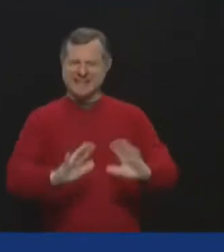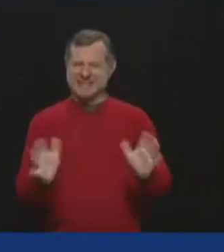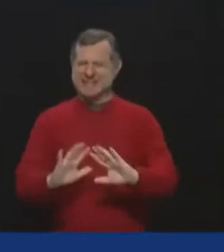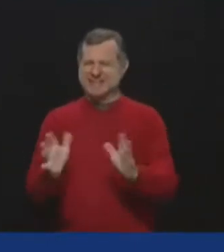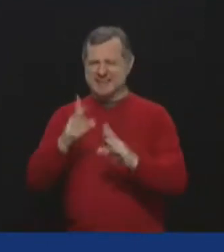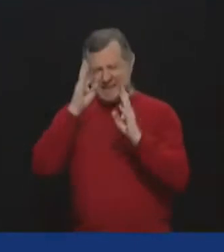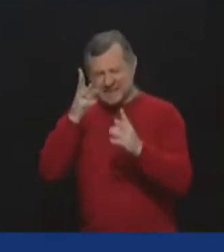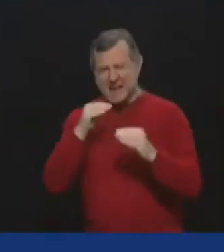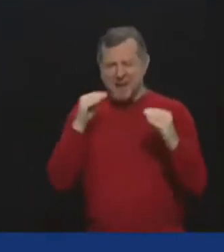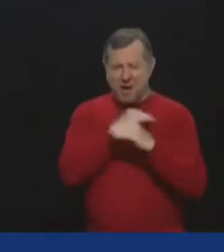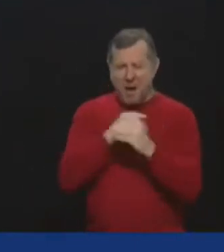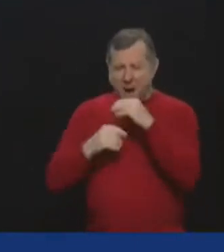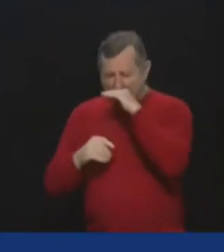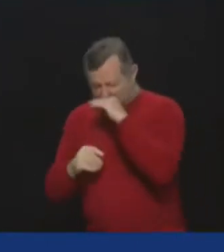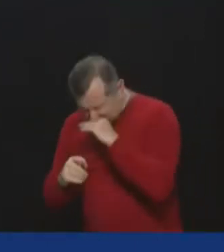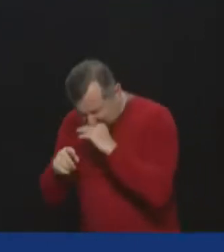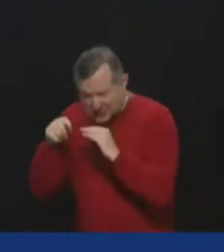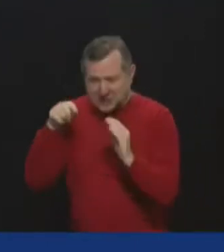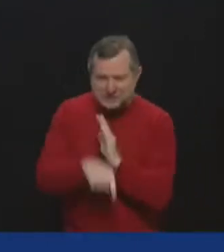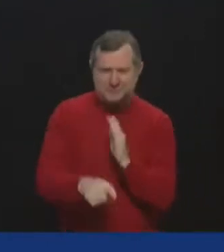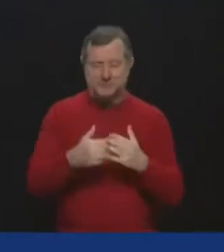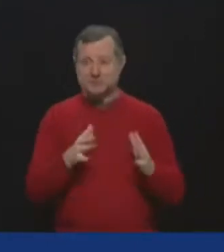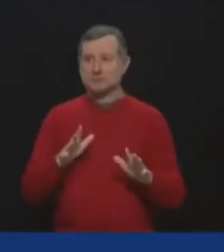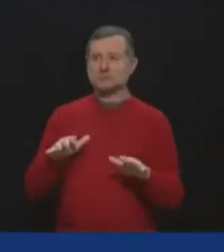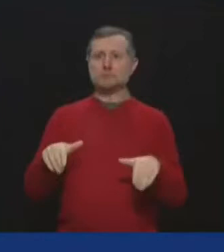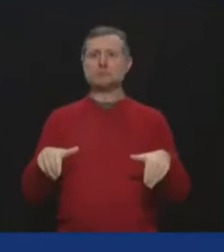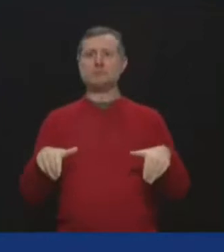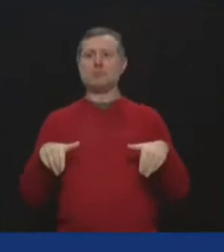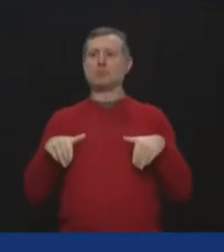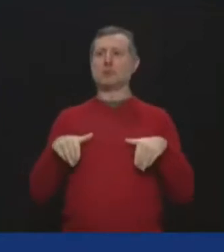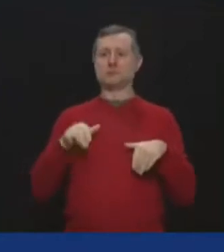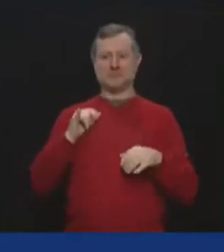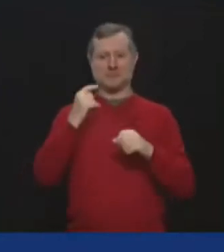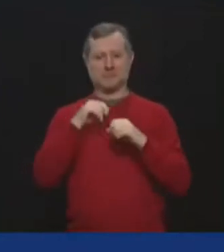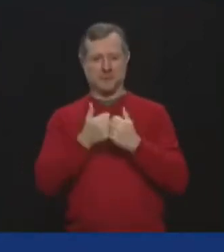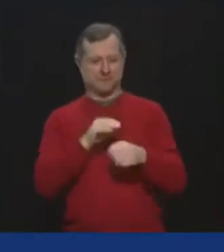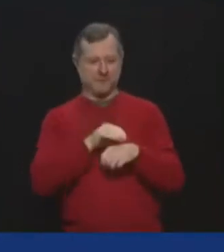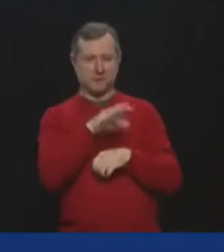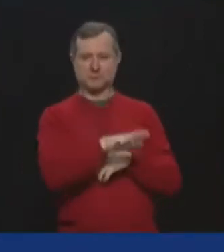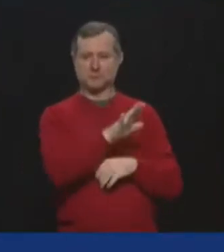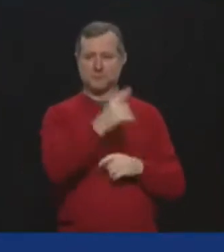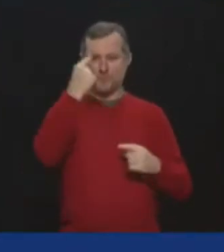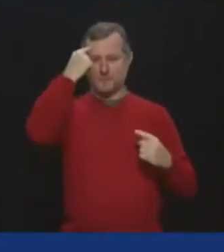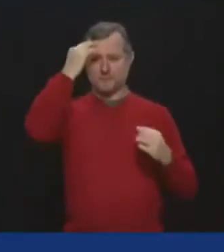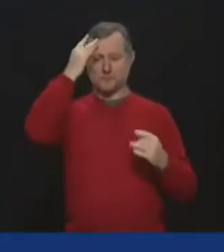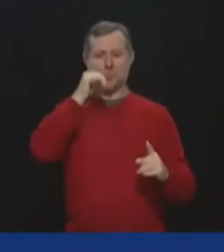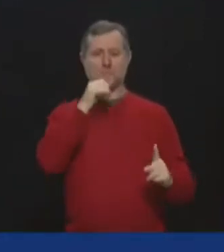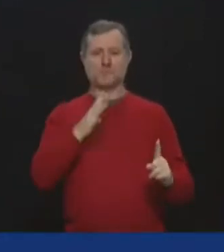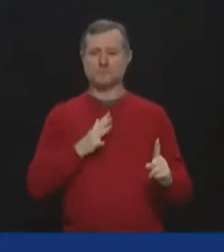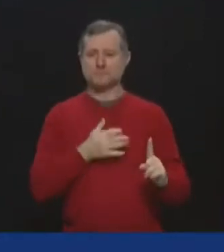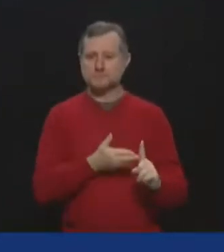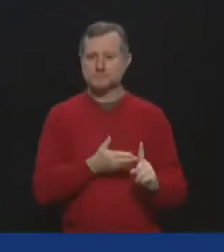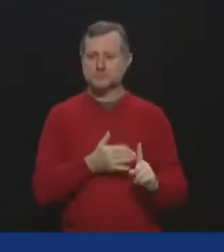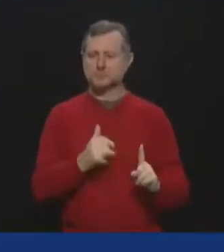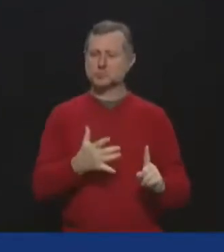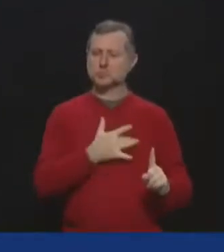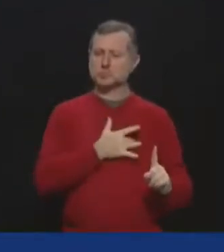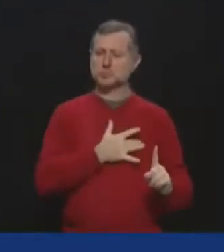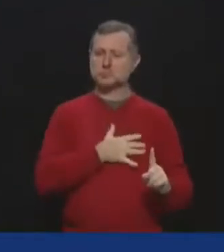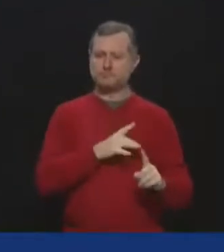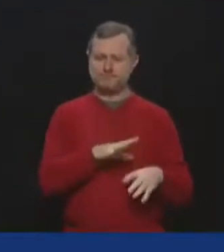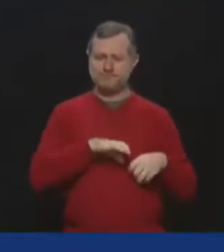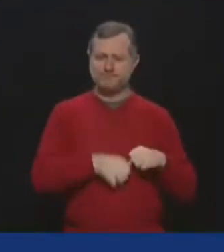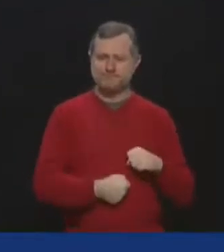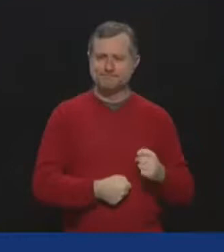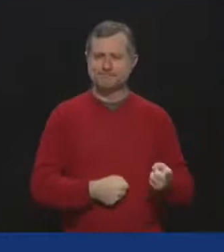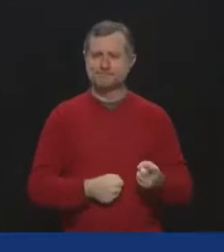and calling her a murderer. What does that do to the psyche of a young woman? It's tormenting. And I believe that that